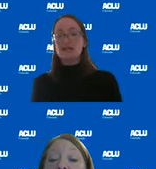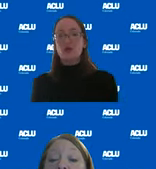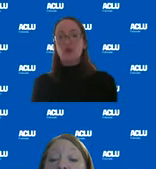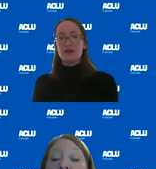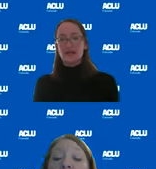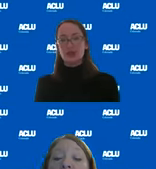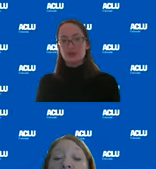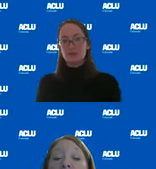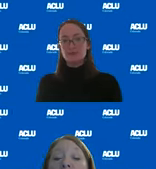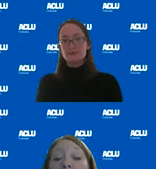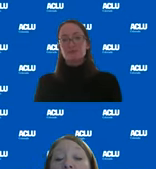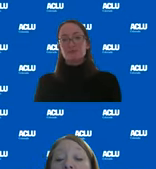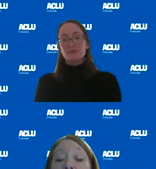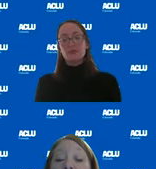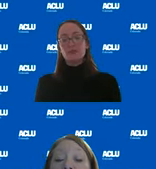takes some coordination.